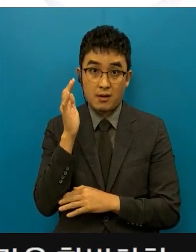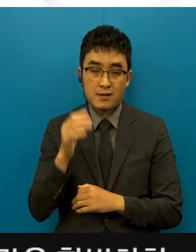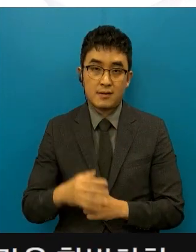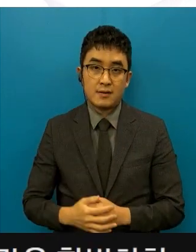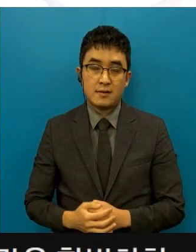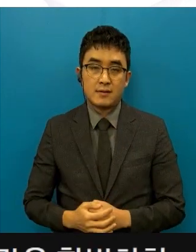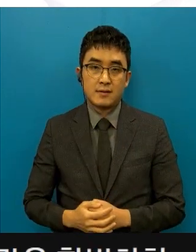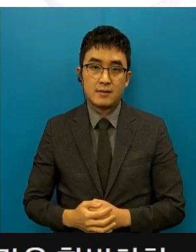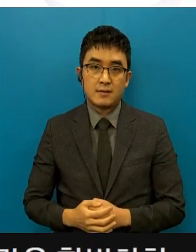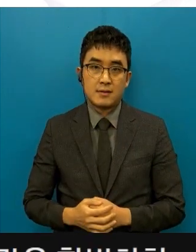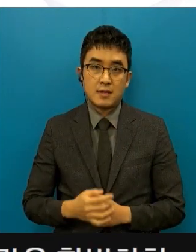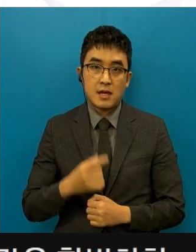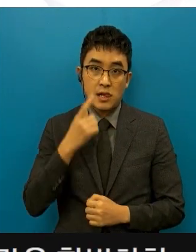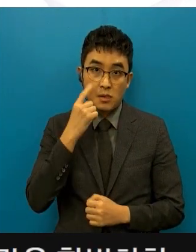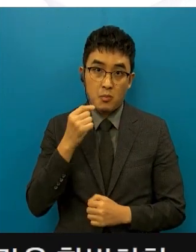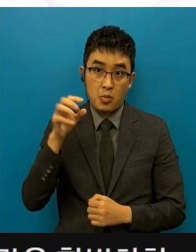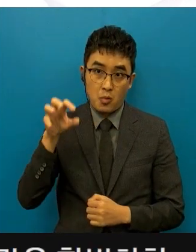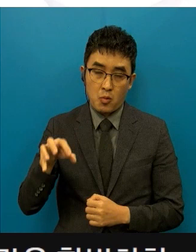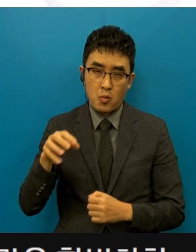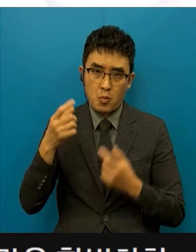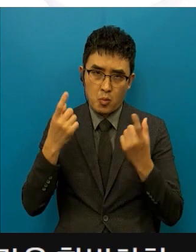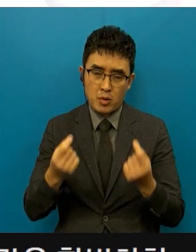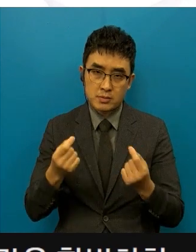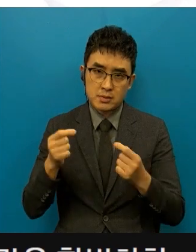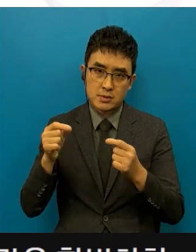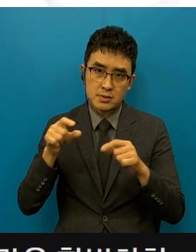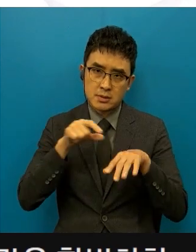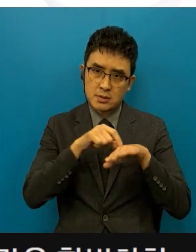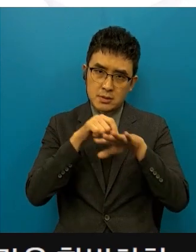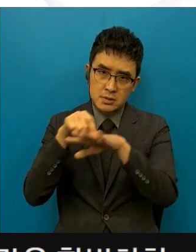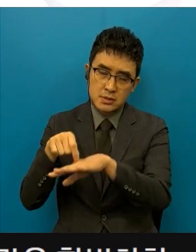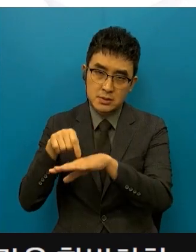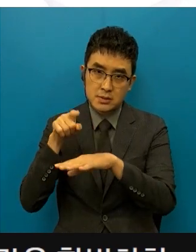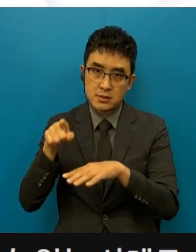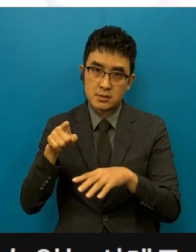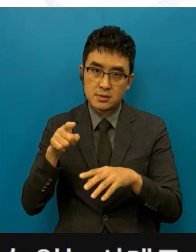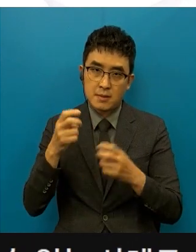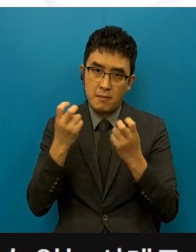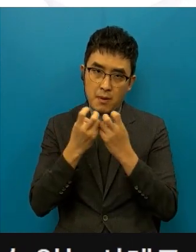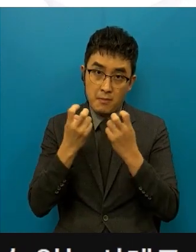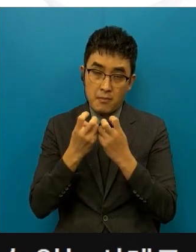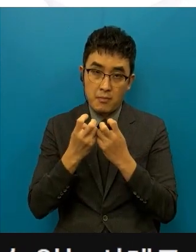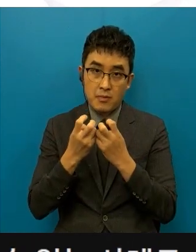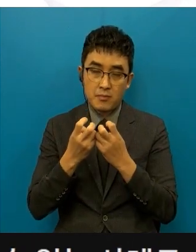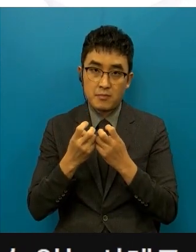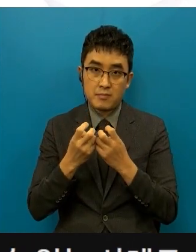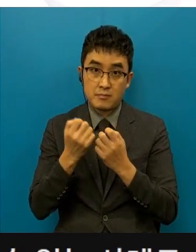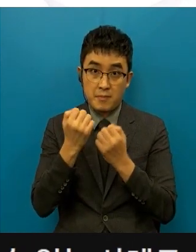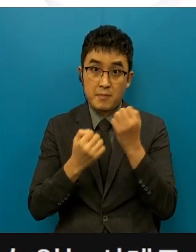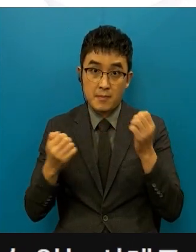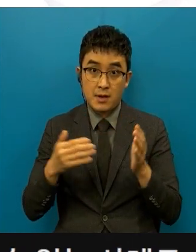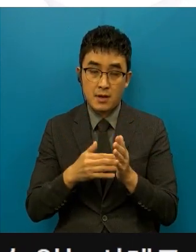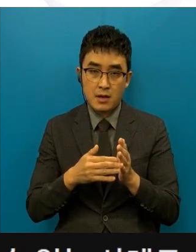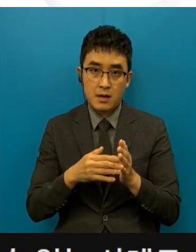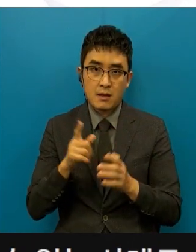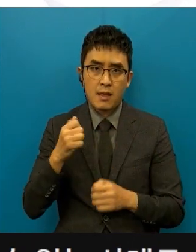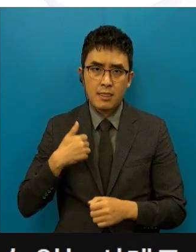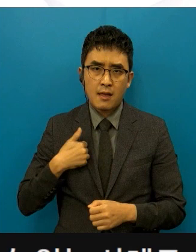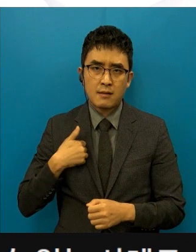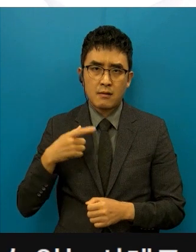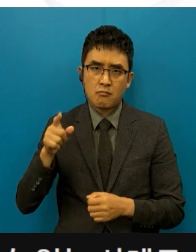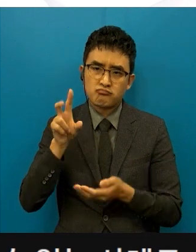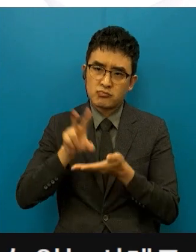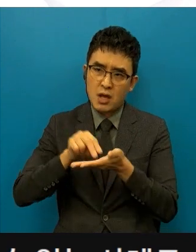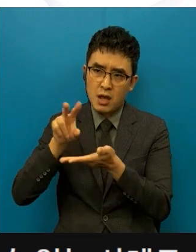many problems, especially in Canada. I read papers about the after adopting,